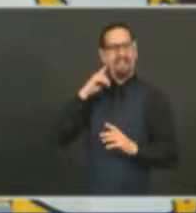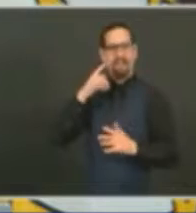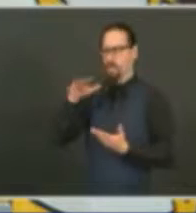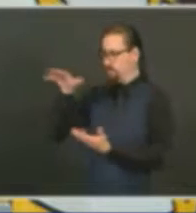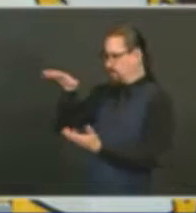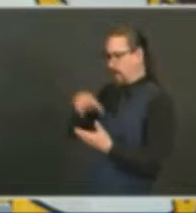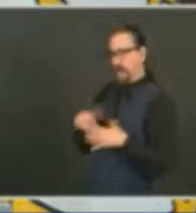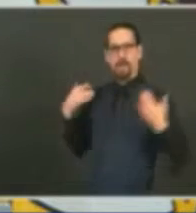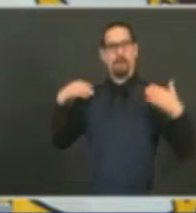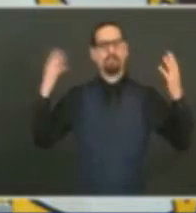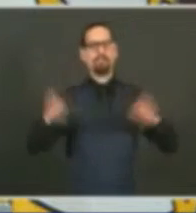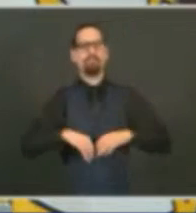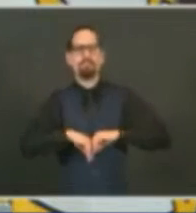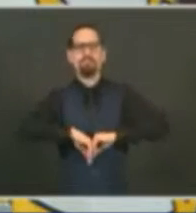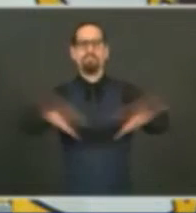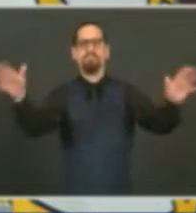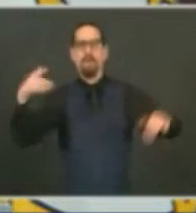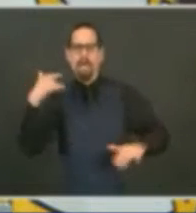this.